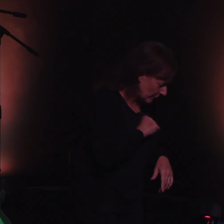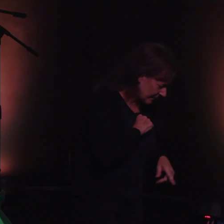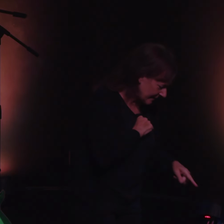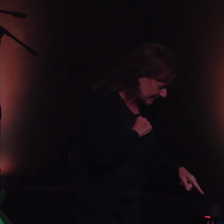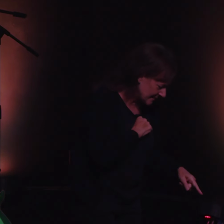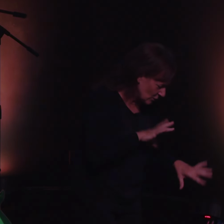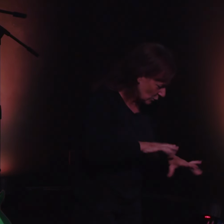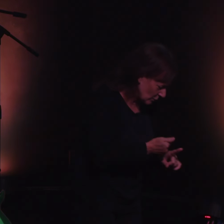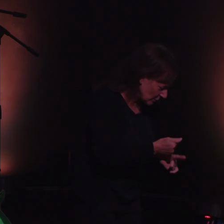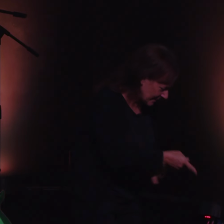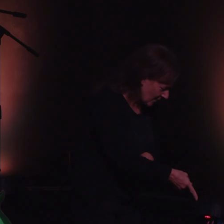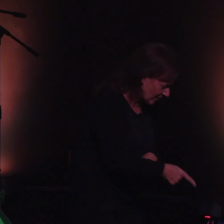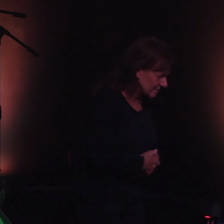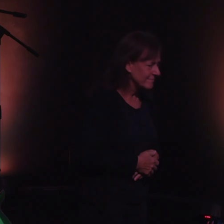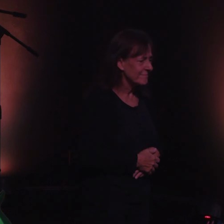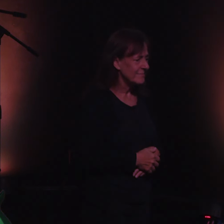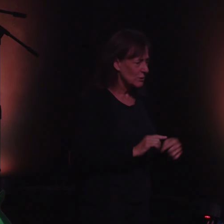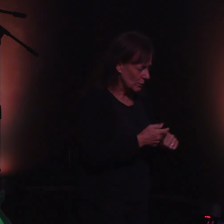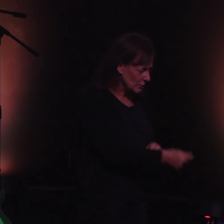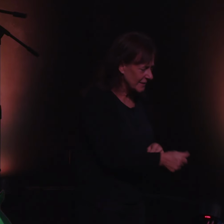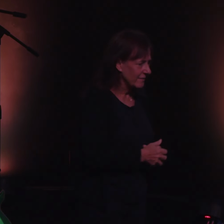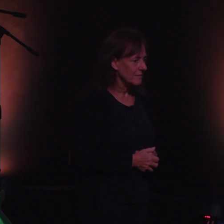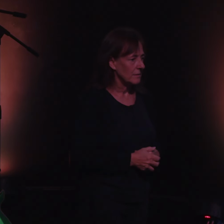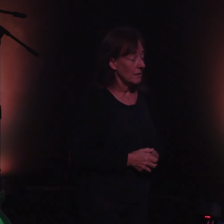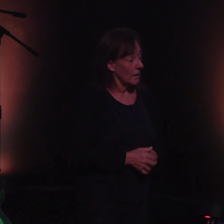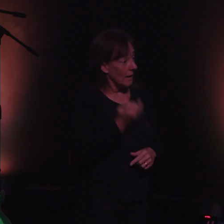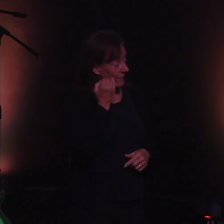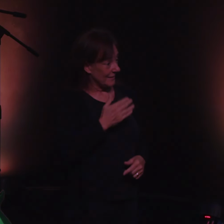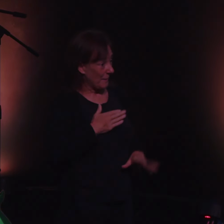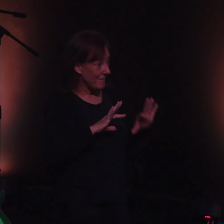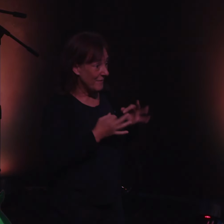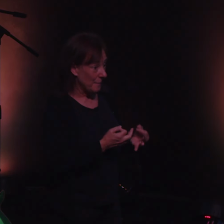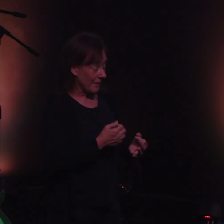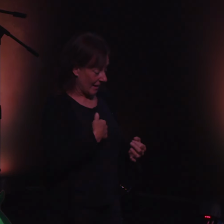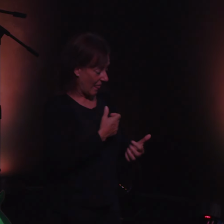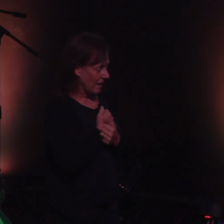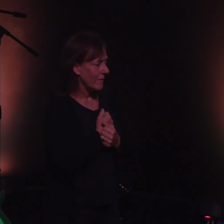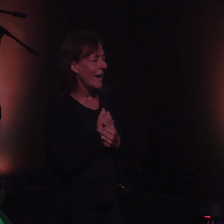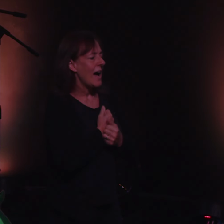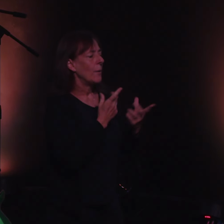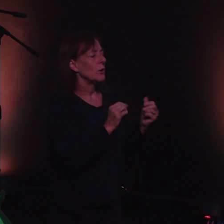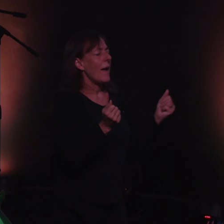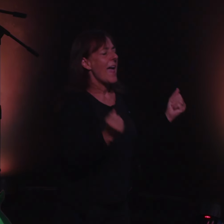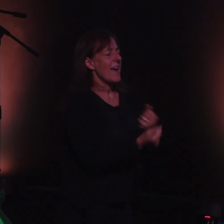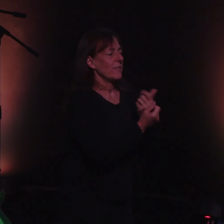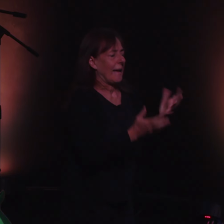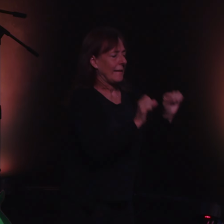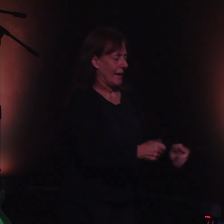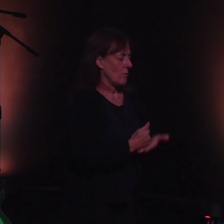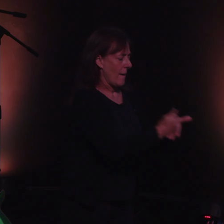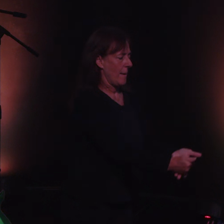Did you do this to yourself? If it was my family, if this is someone I loved, I'm going to do everything I possibly can to help